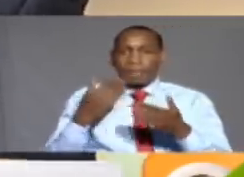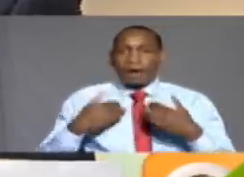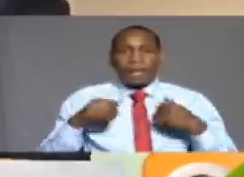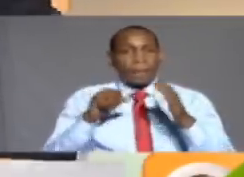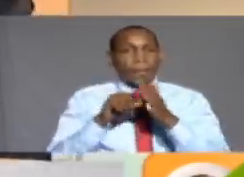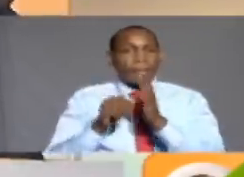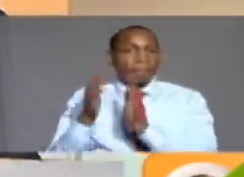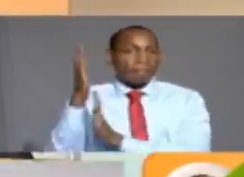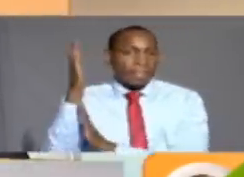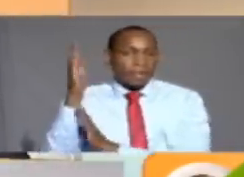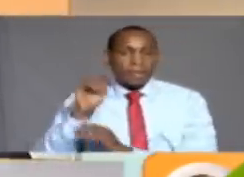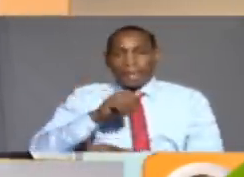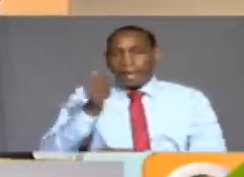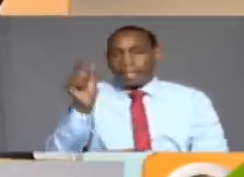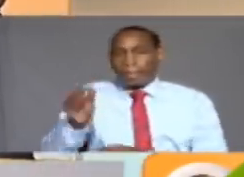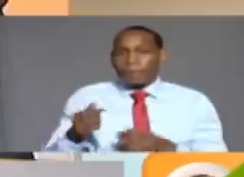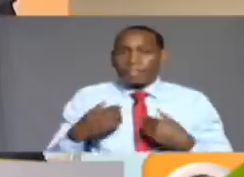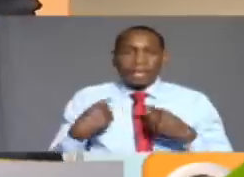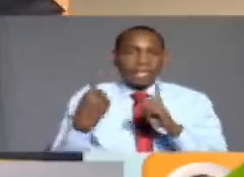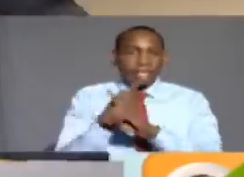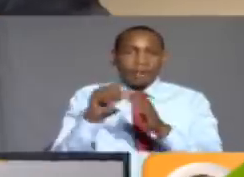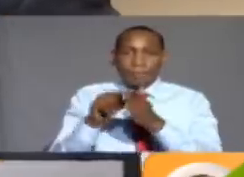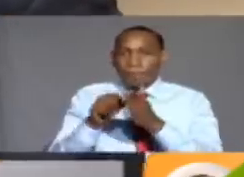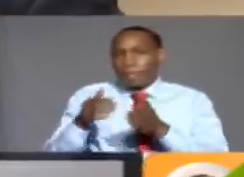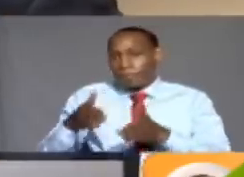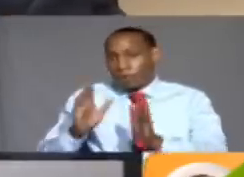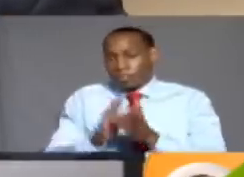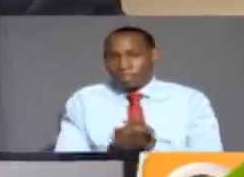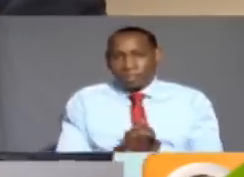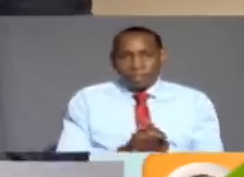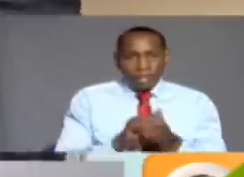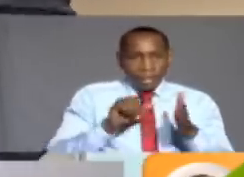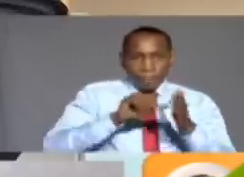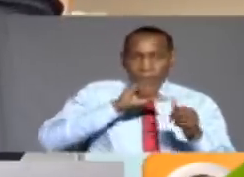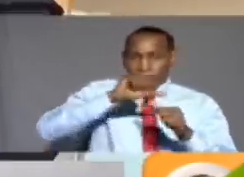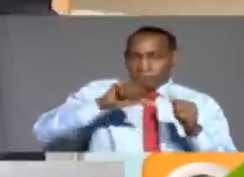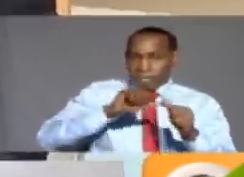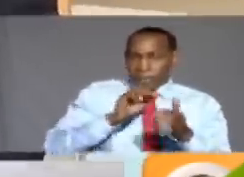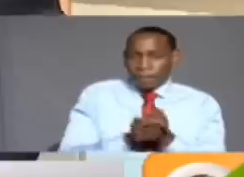security. Okay. Somebody else at least has a problem with roads. So the problem about